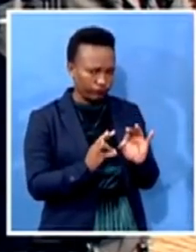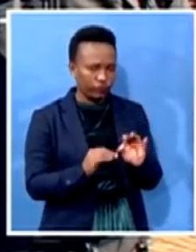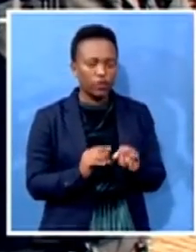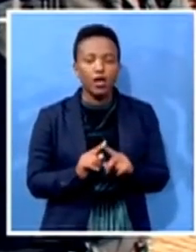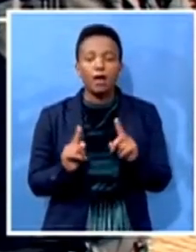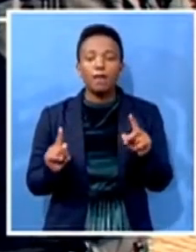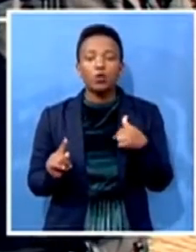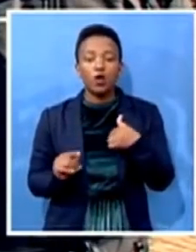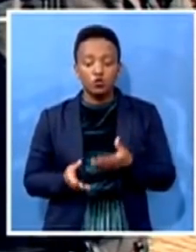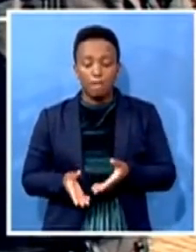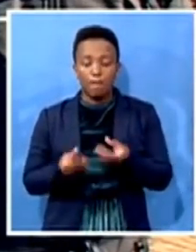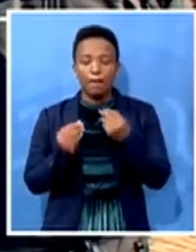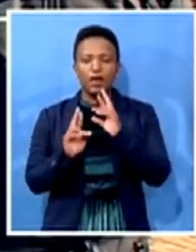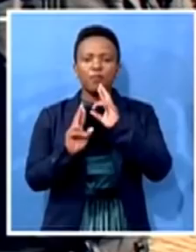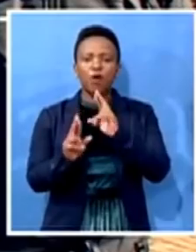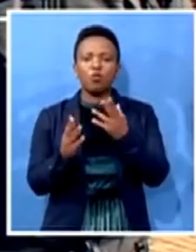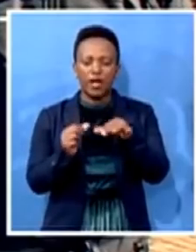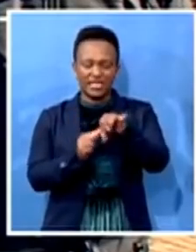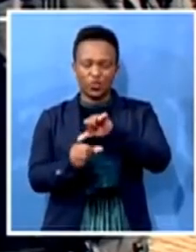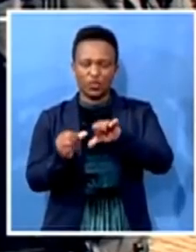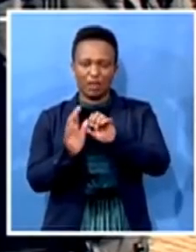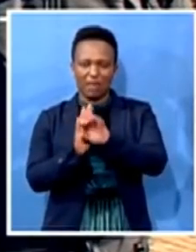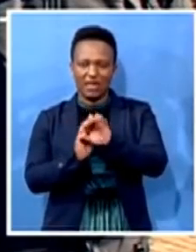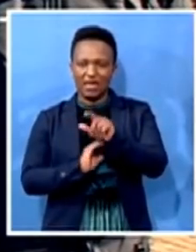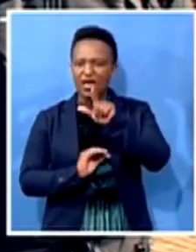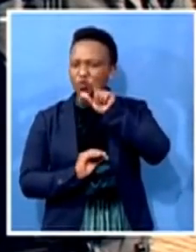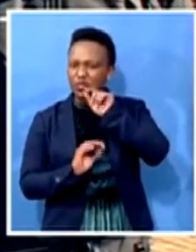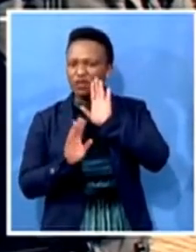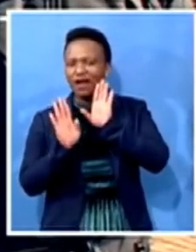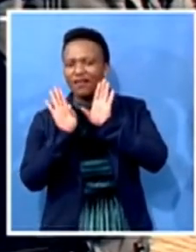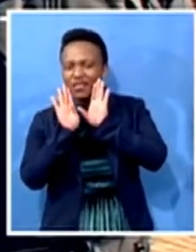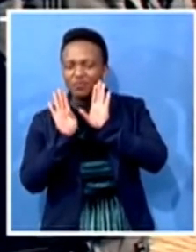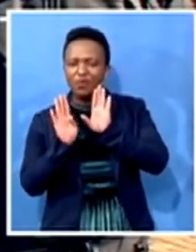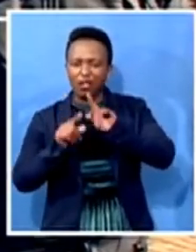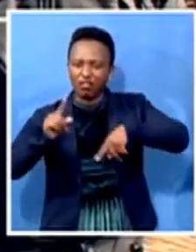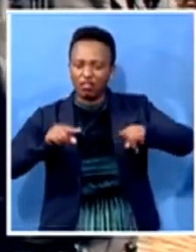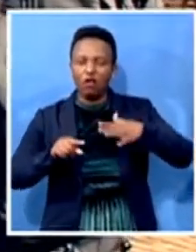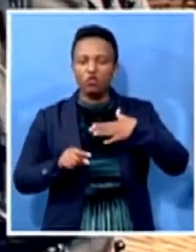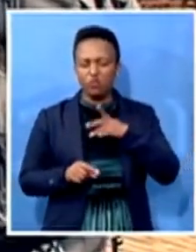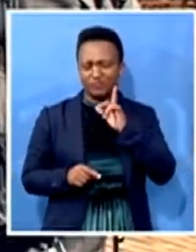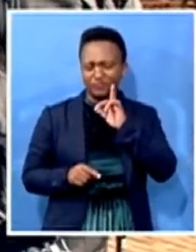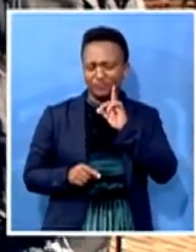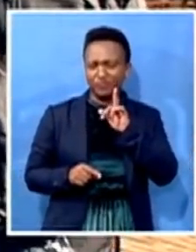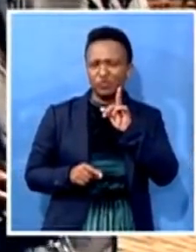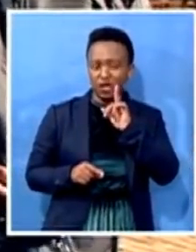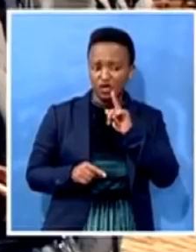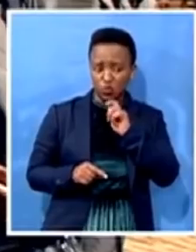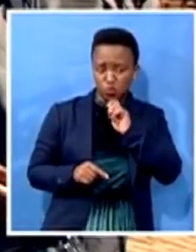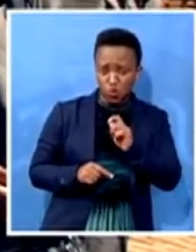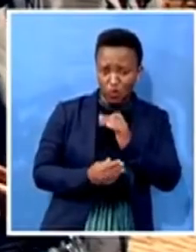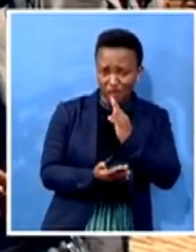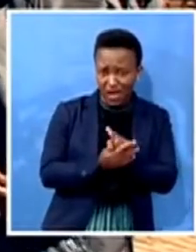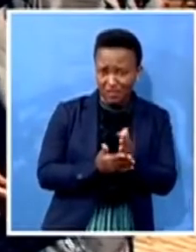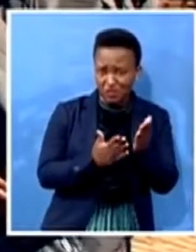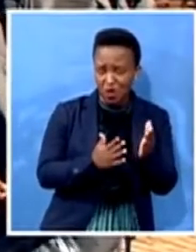media, we have to make sure that we verify the veracity of the reports, because a lot of wrong news and fake news